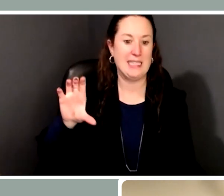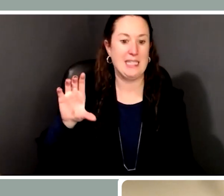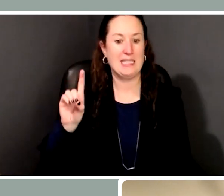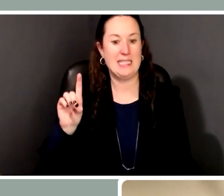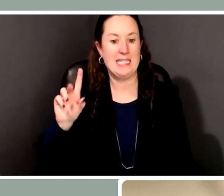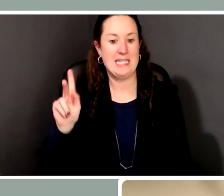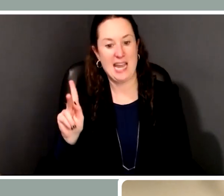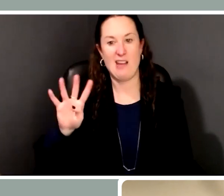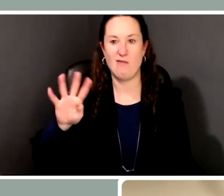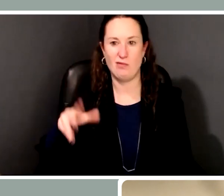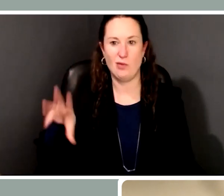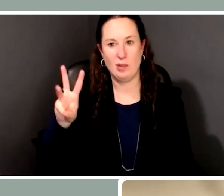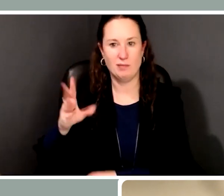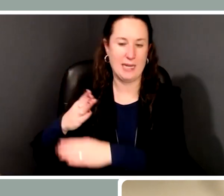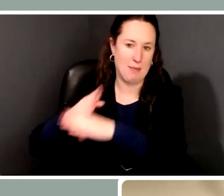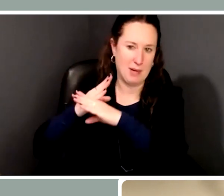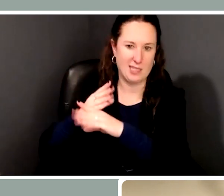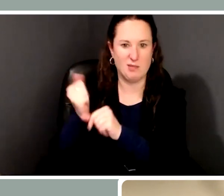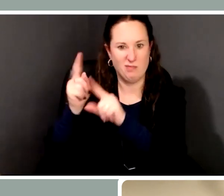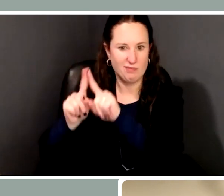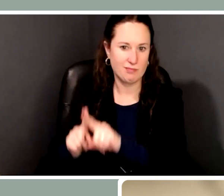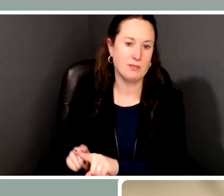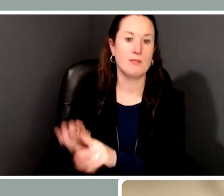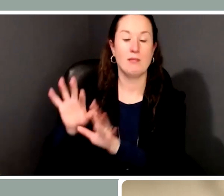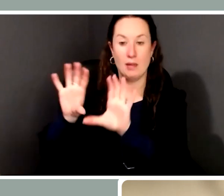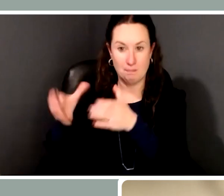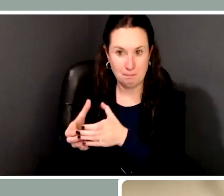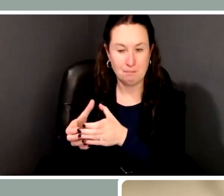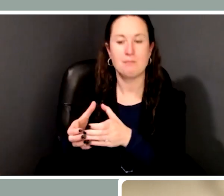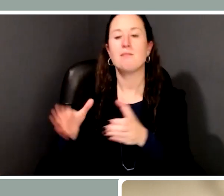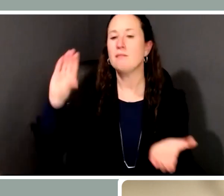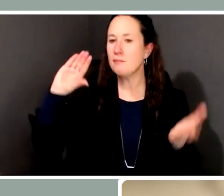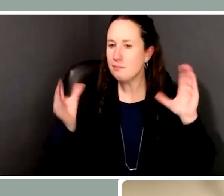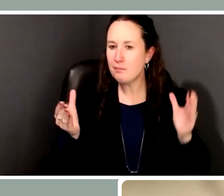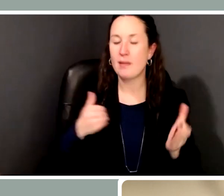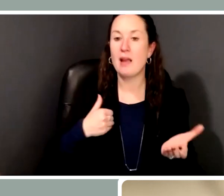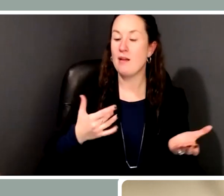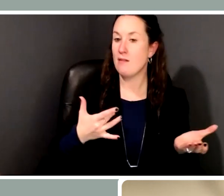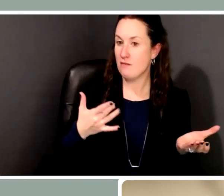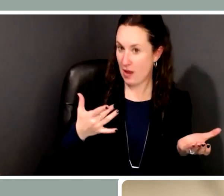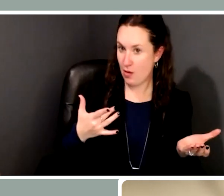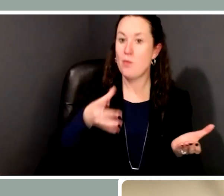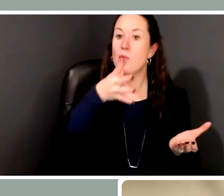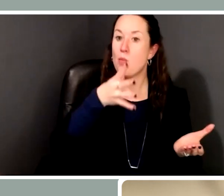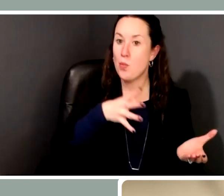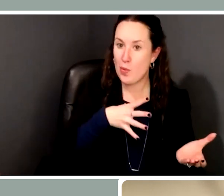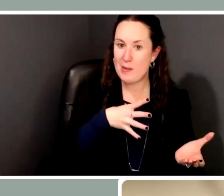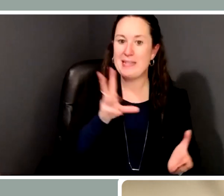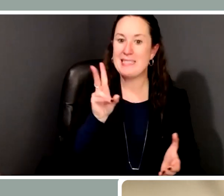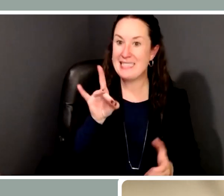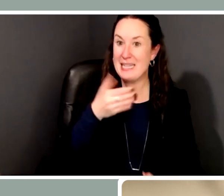Ibrance, Kisqali, all of those drugs. So it was looking at one of those drugs. And they actually found that women did better and